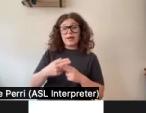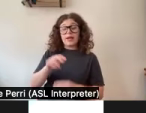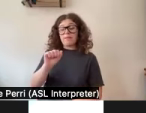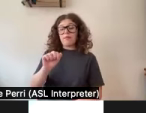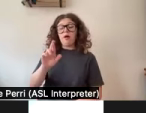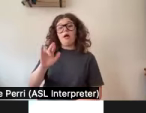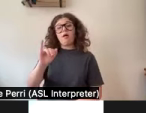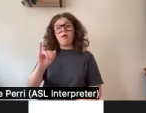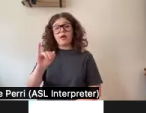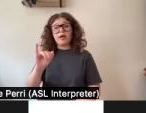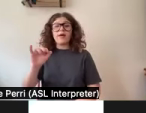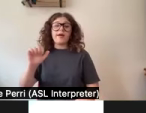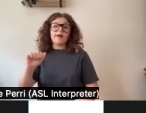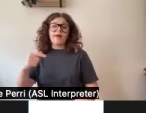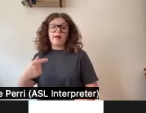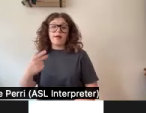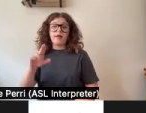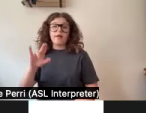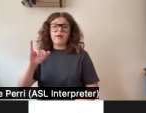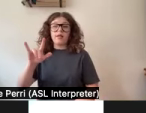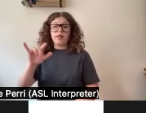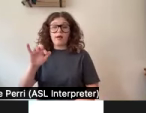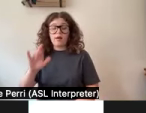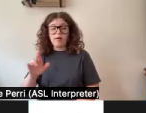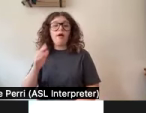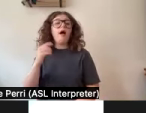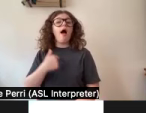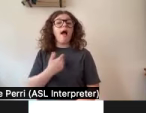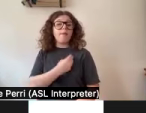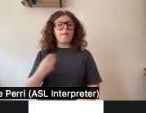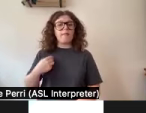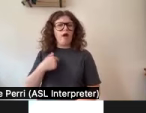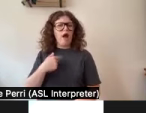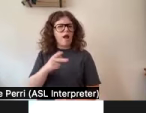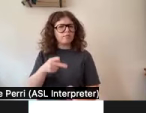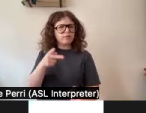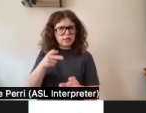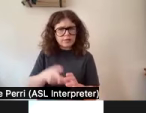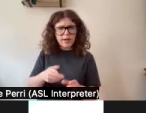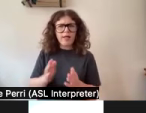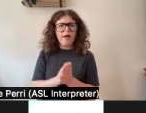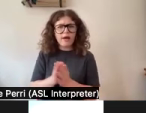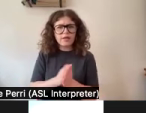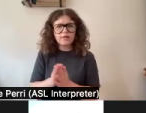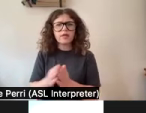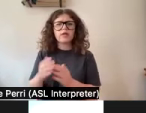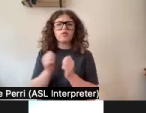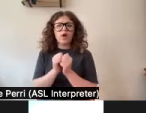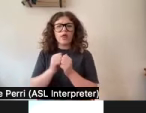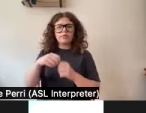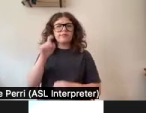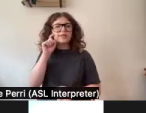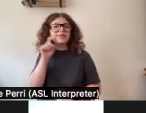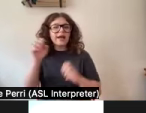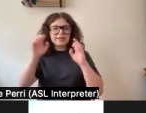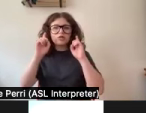en and I am a Acción member of y Healing to participo Action, and I do activamente en la participate coalición de actively in Sex the Ed Work. coalition Nuestra Sex Ed coalición Works. está Our